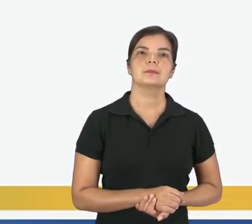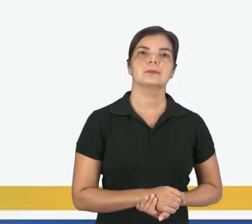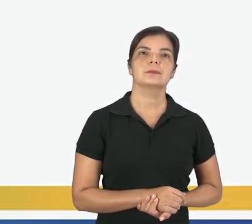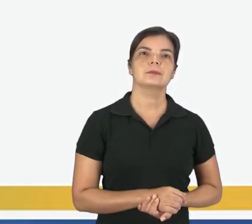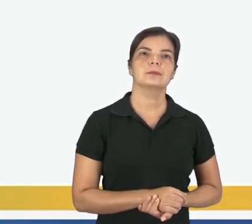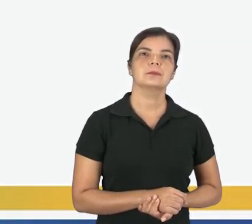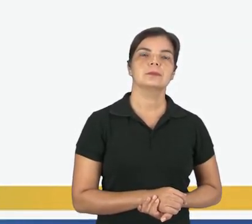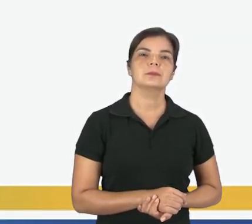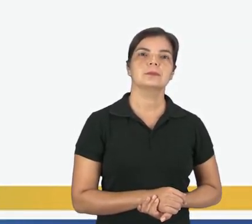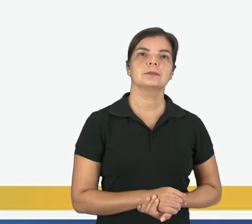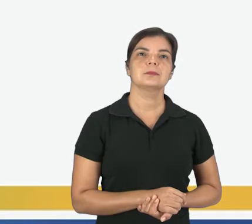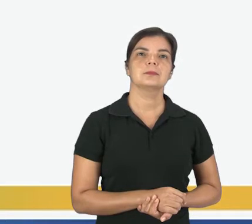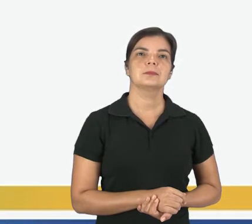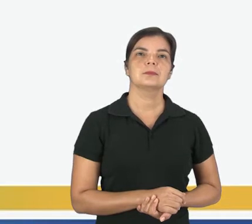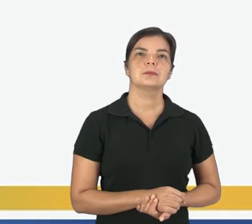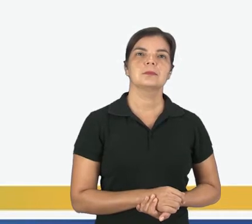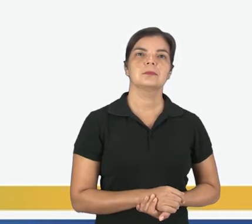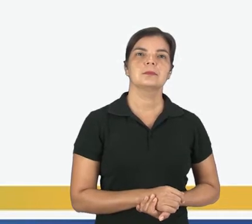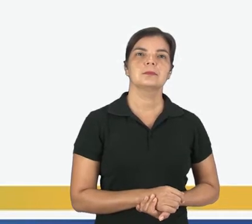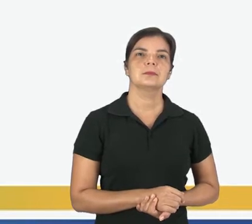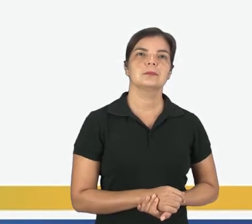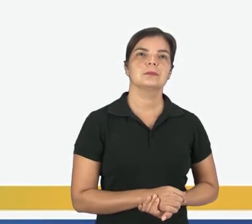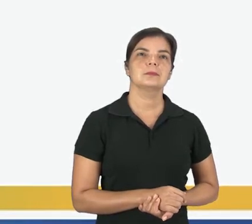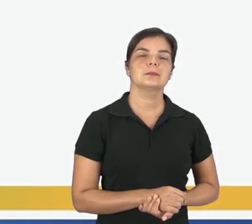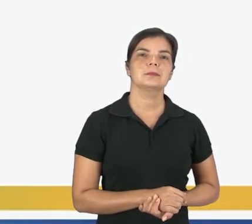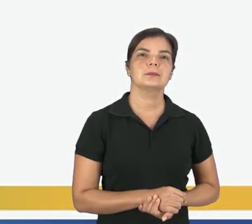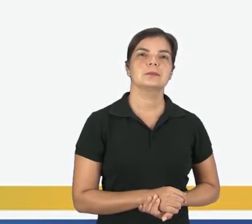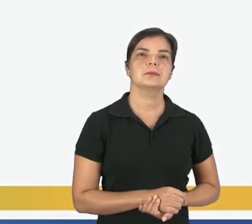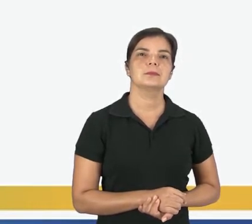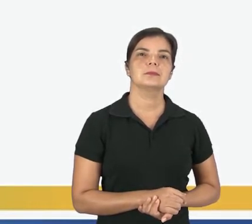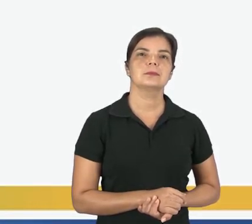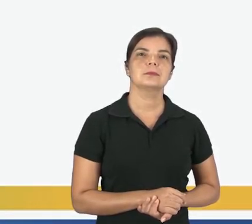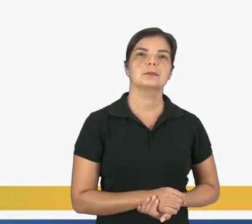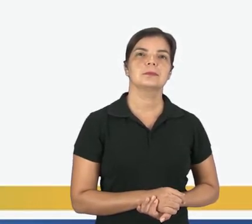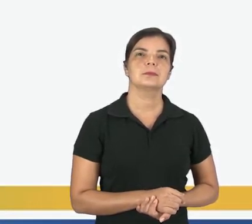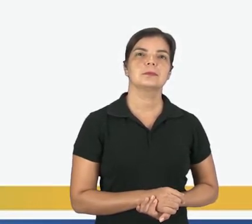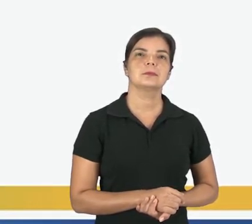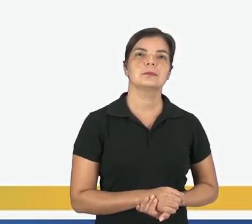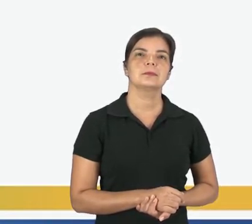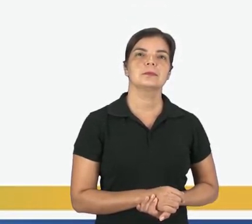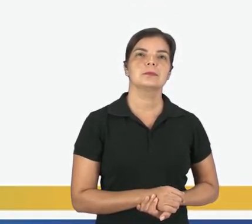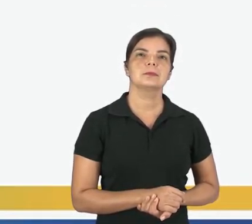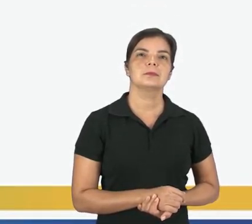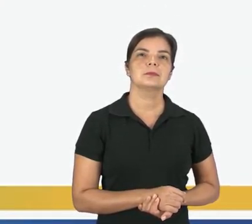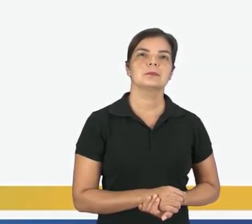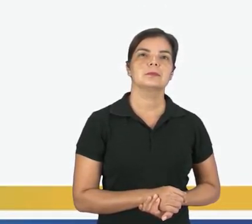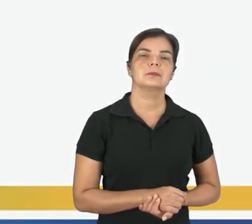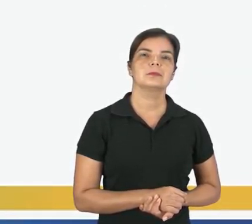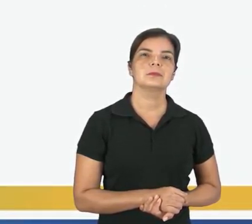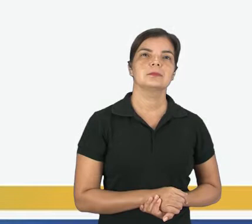It went by like dust till dawn.